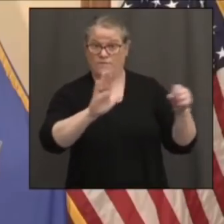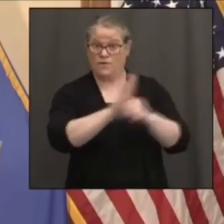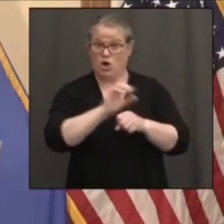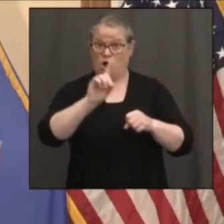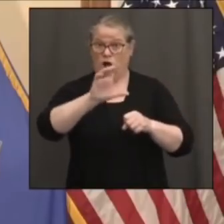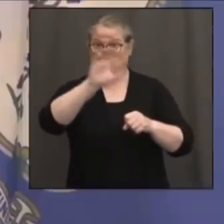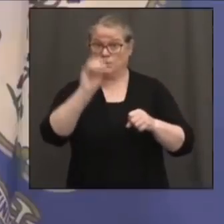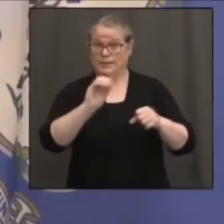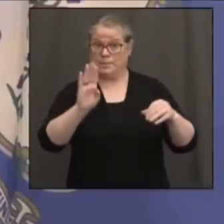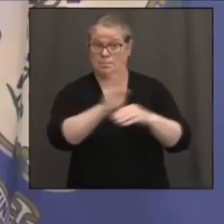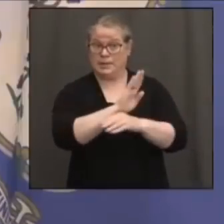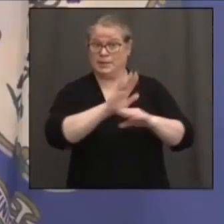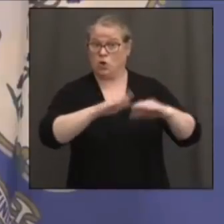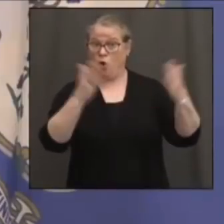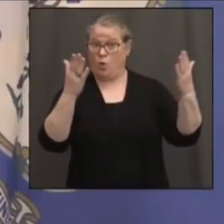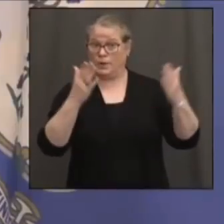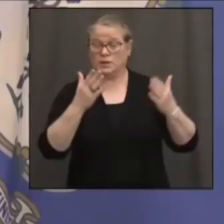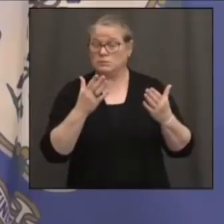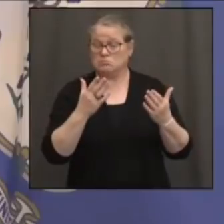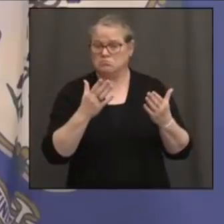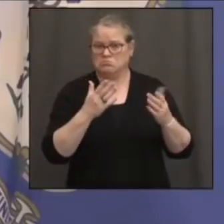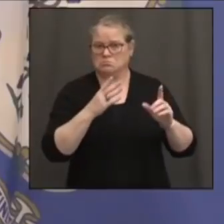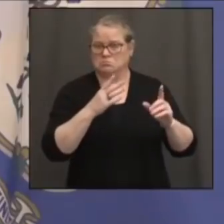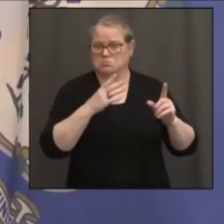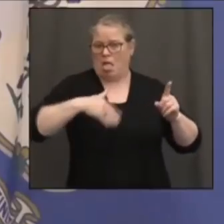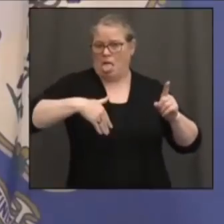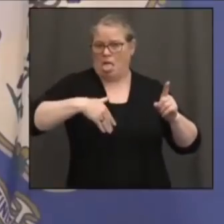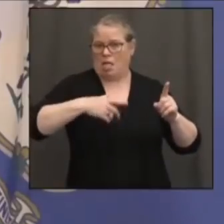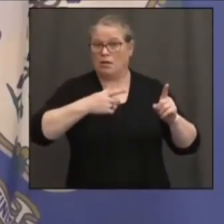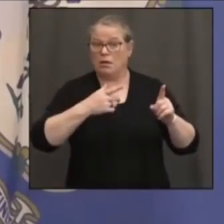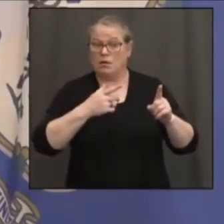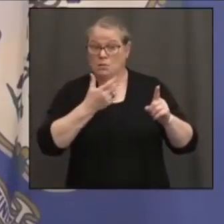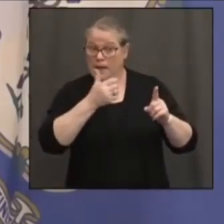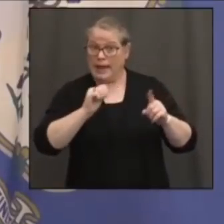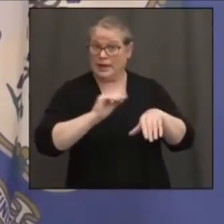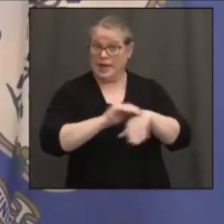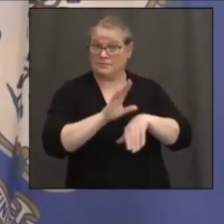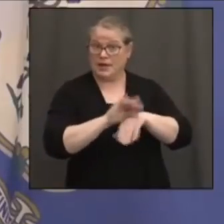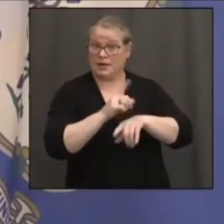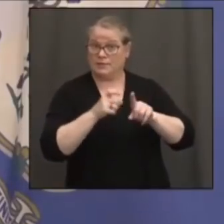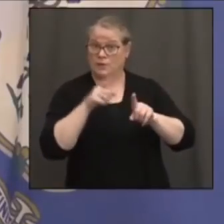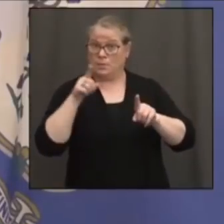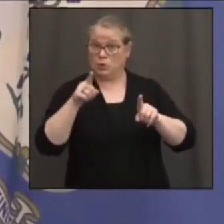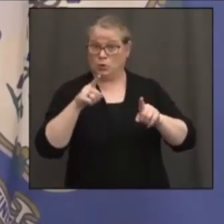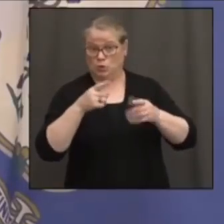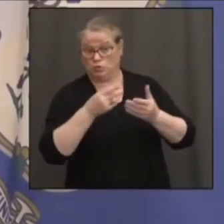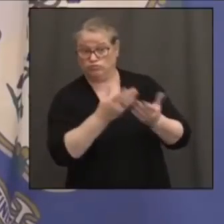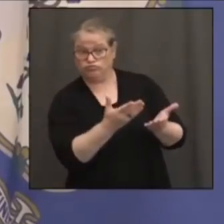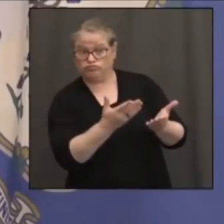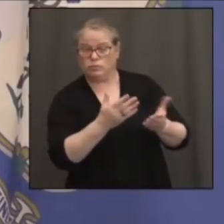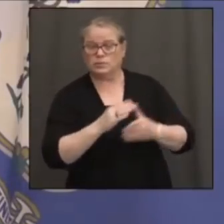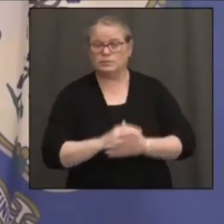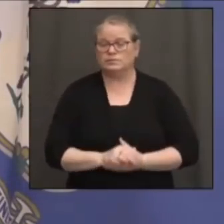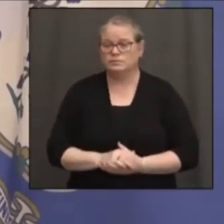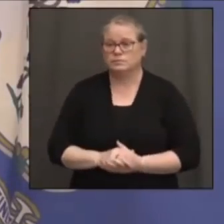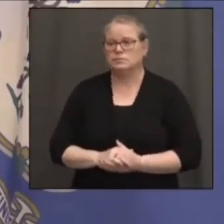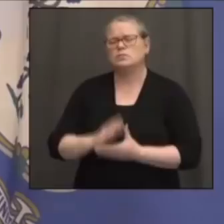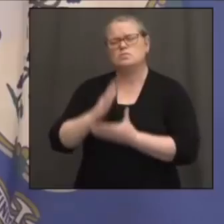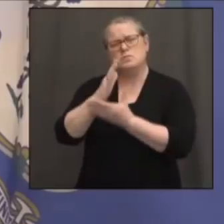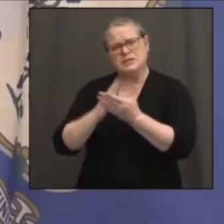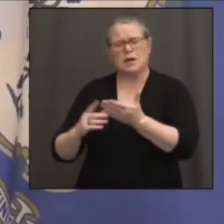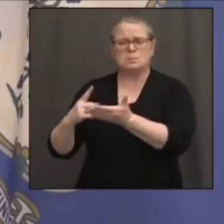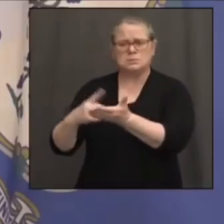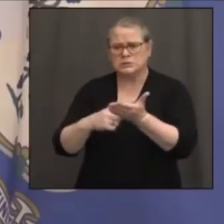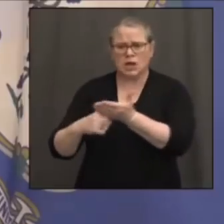we just had some informal discussions over the last week or so. We said on May 1st, we're going to be outside. We're going to be